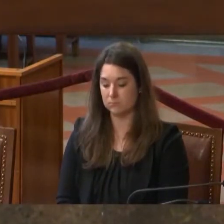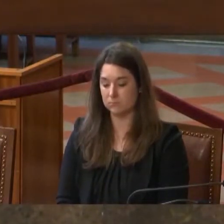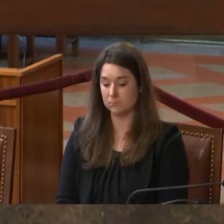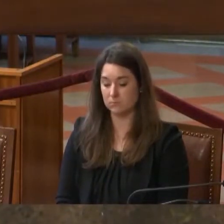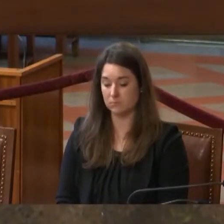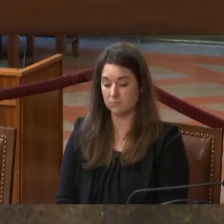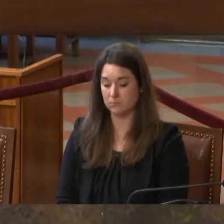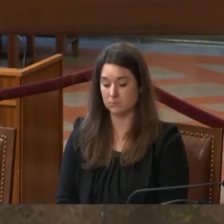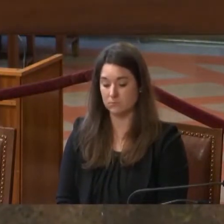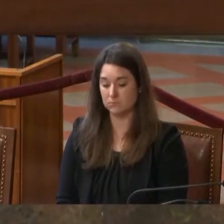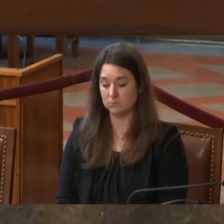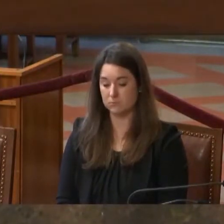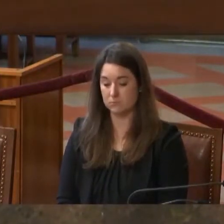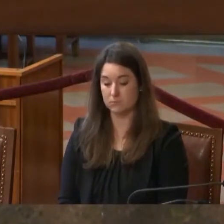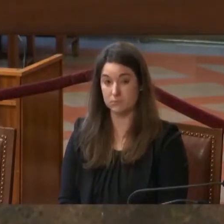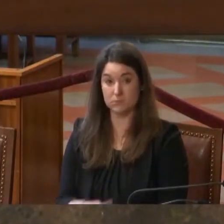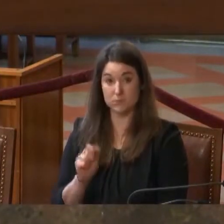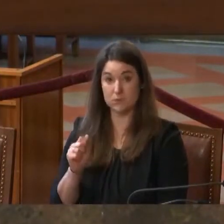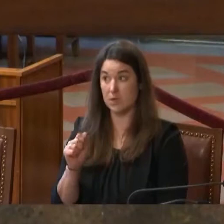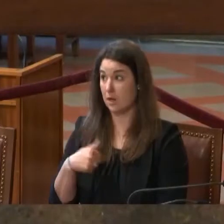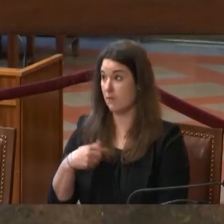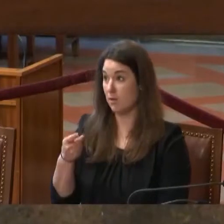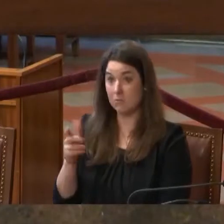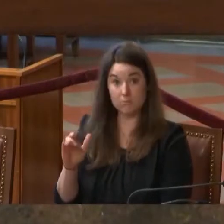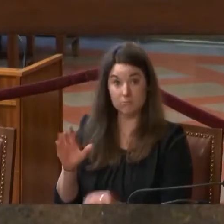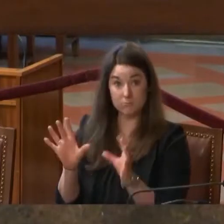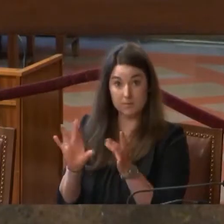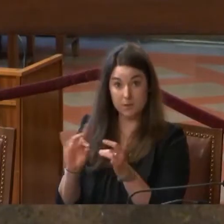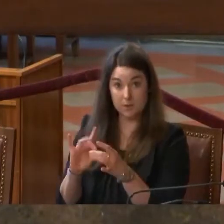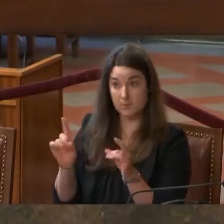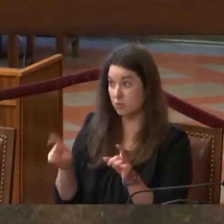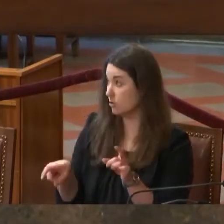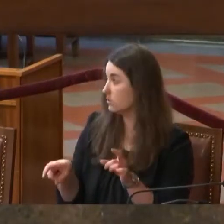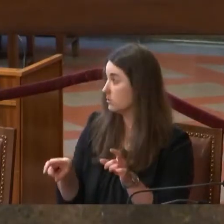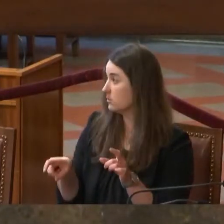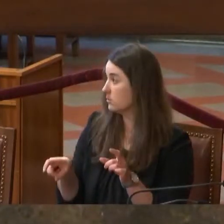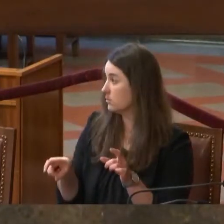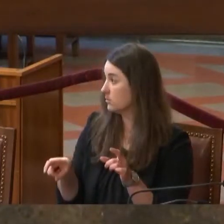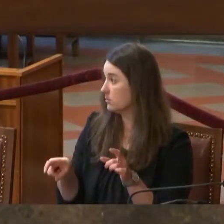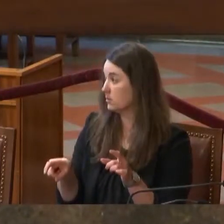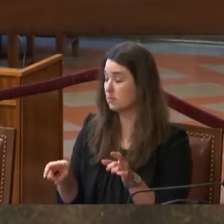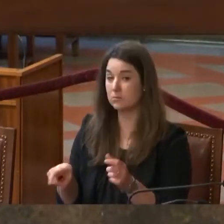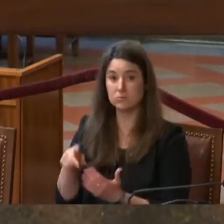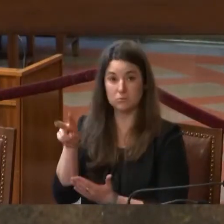Should I make this announcement for public comment? Mm-hmm. The papers are mm-hmm. different.